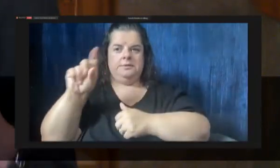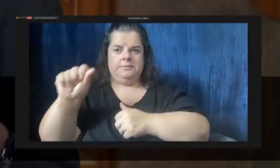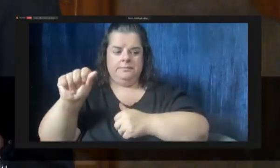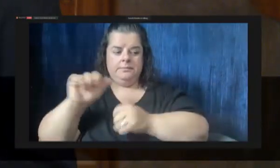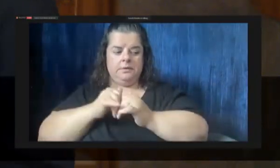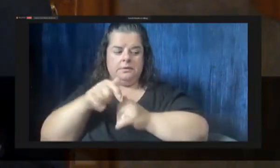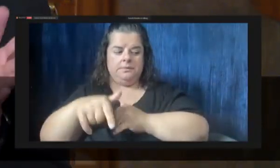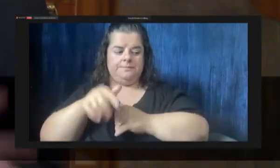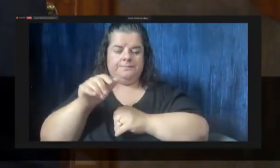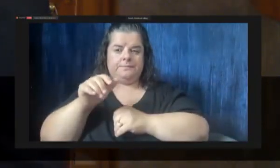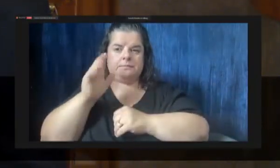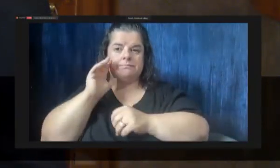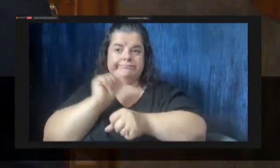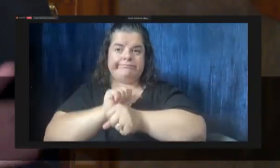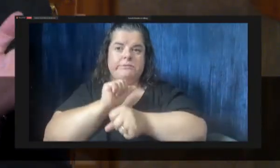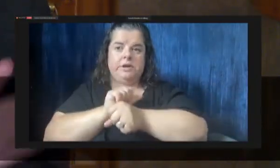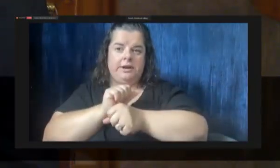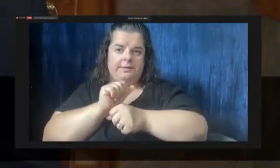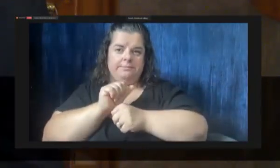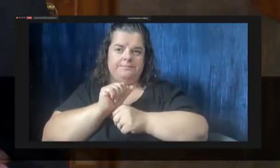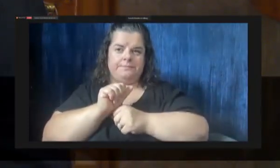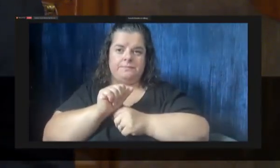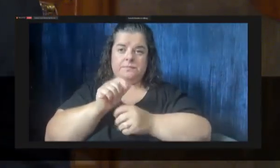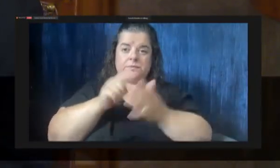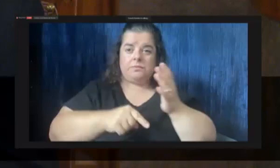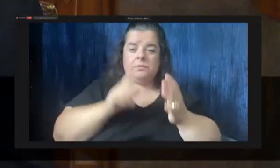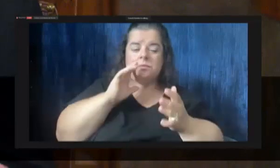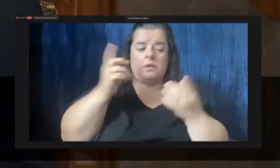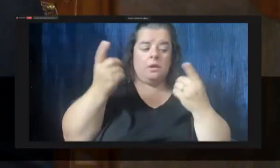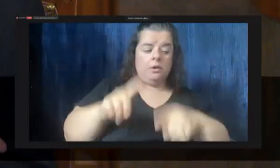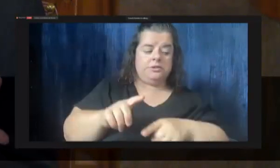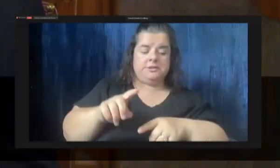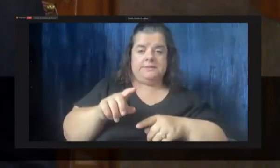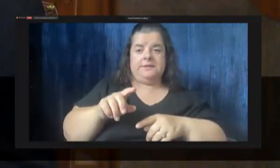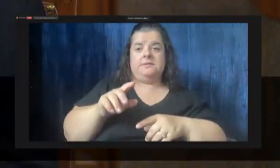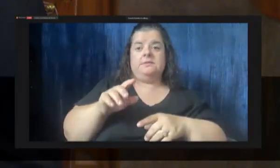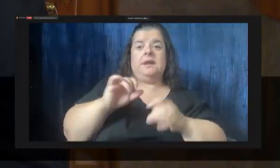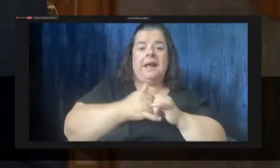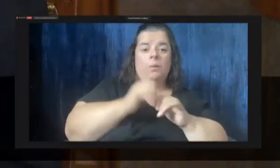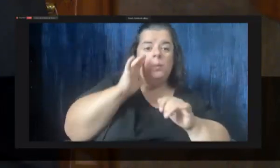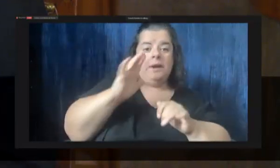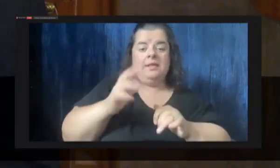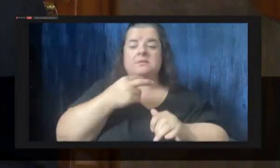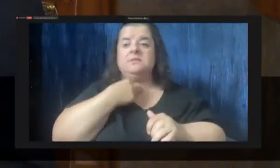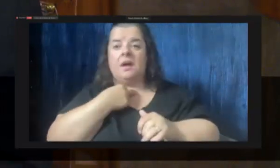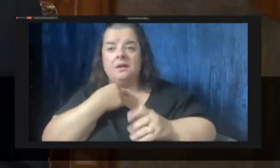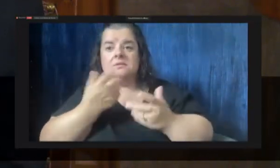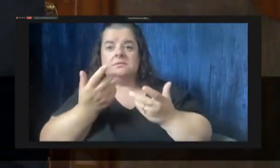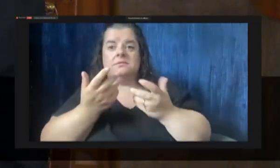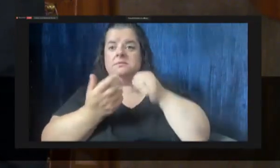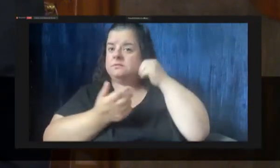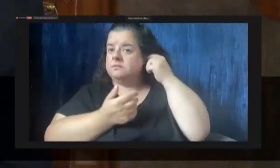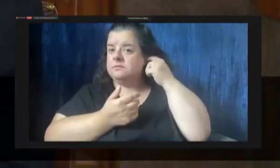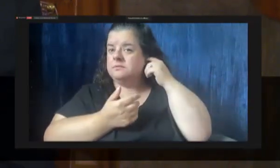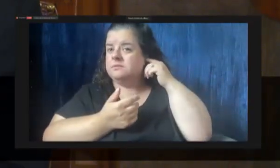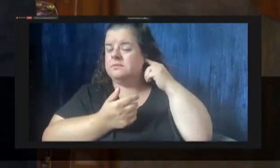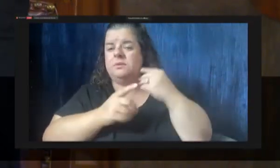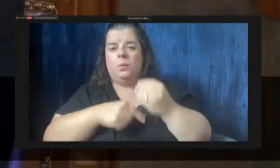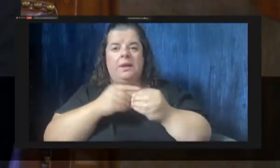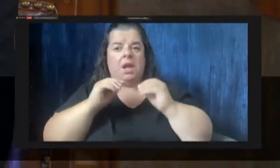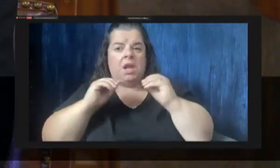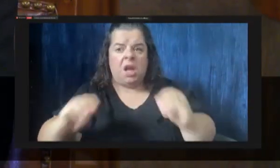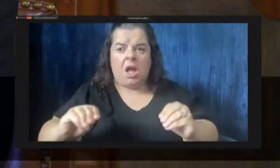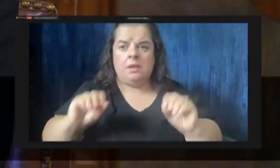it out, where's it gonna be? What time's it gonna be? Like, when are we gonna do it? And how are we gonna get these people lined up and make sure that it, like, none of that can happen